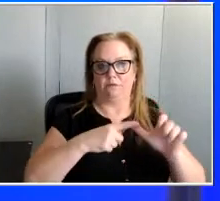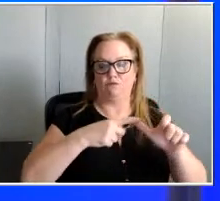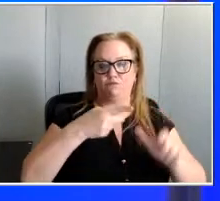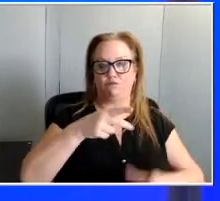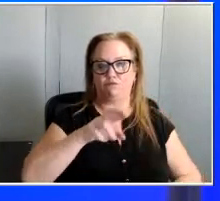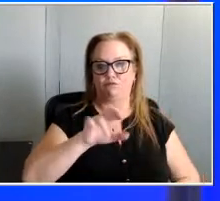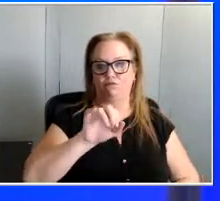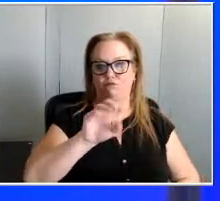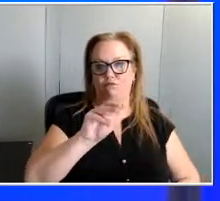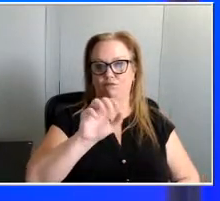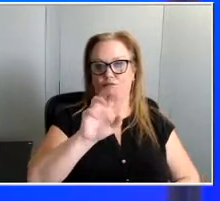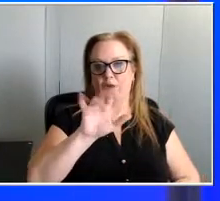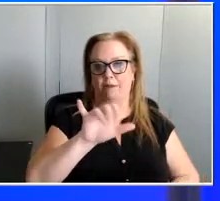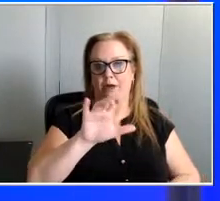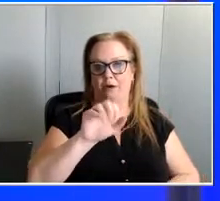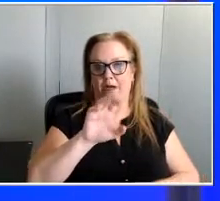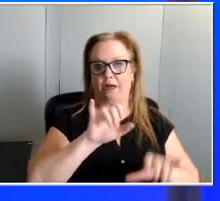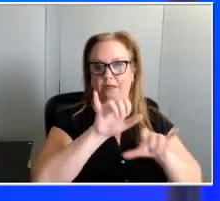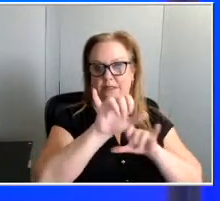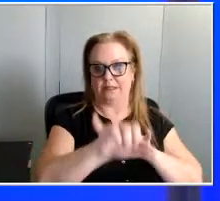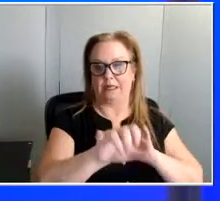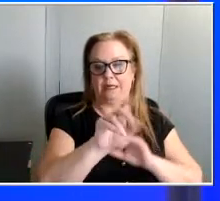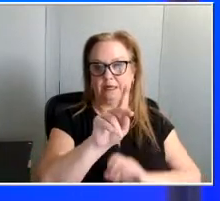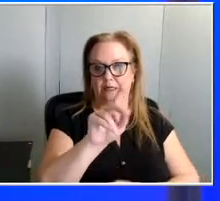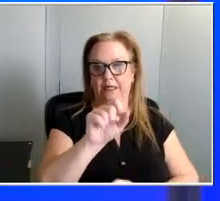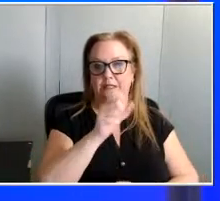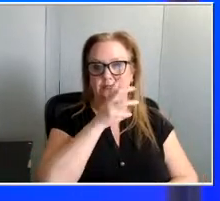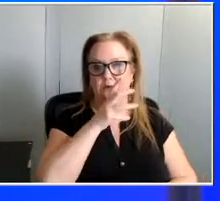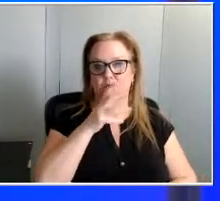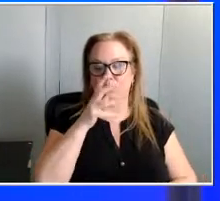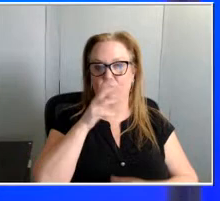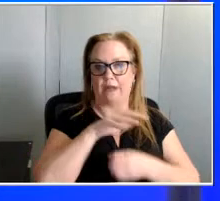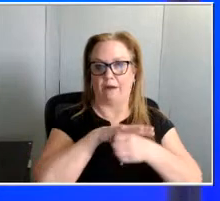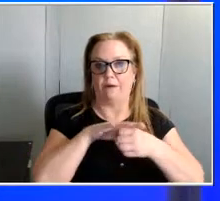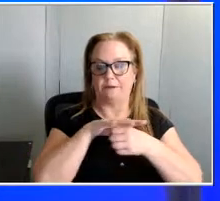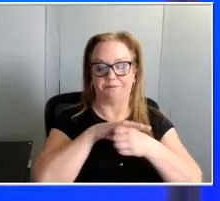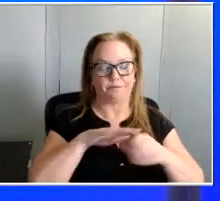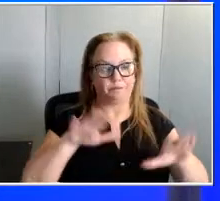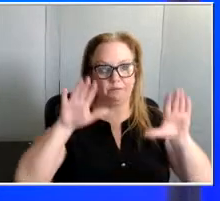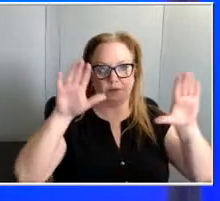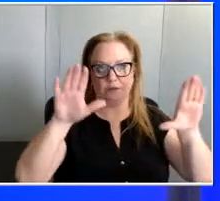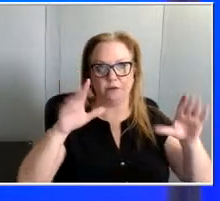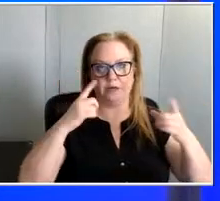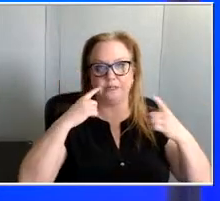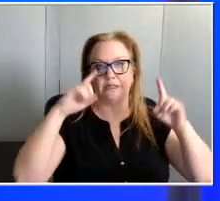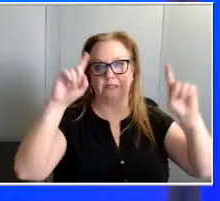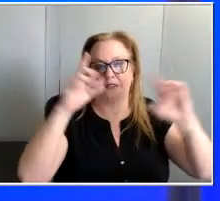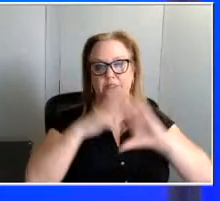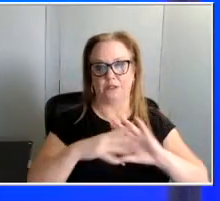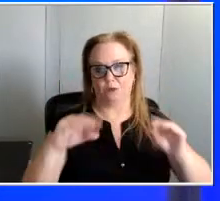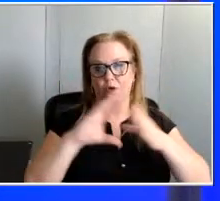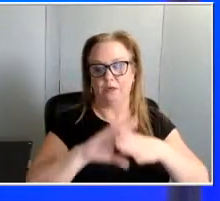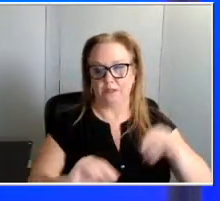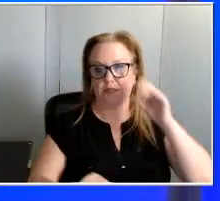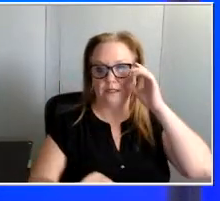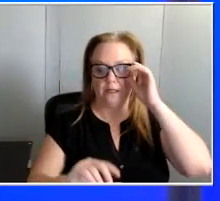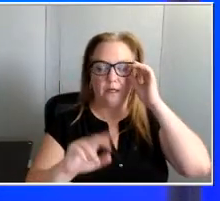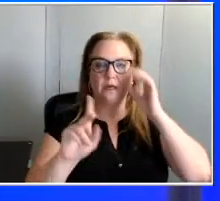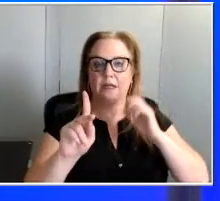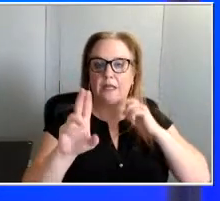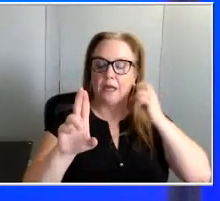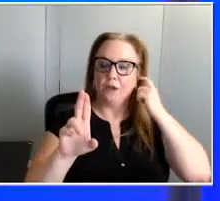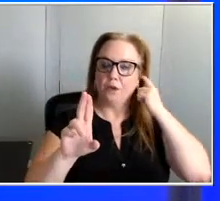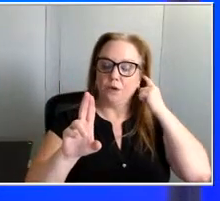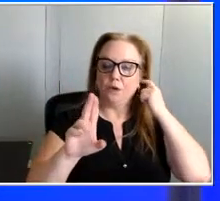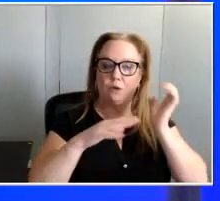hopefully to stay in Kansas and practice in rural. So all of those have been great success stories. So University of Kansas